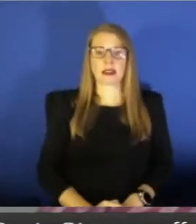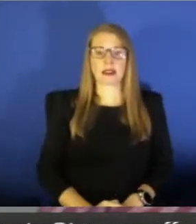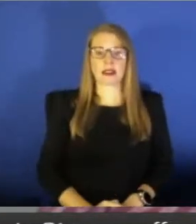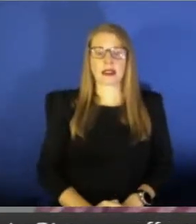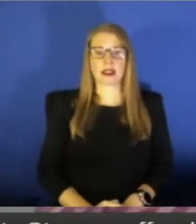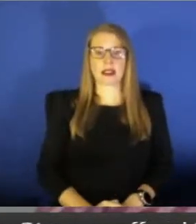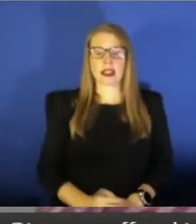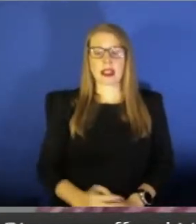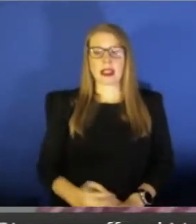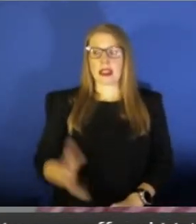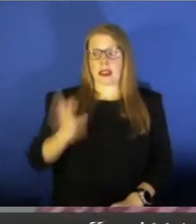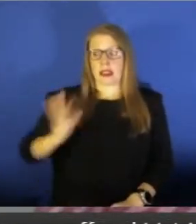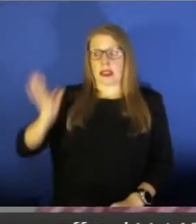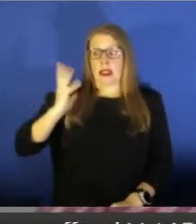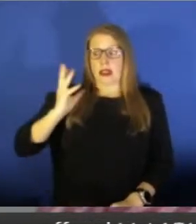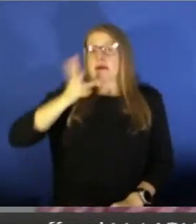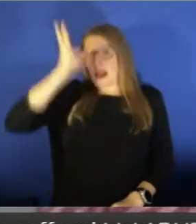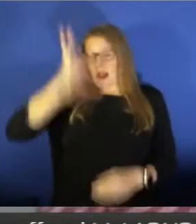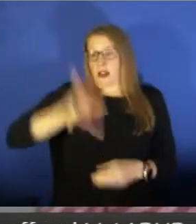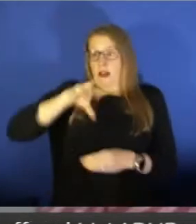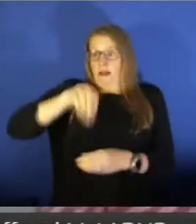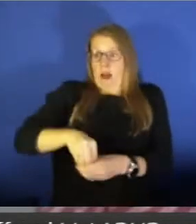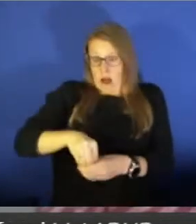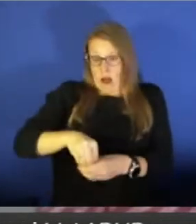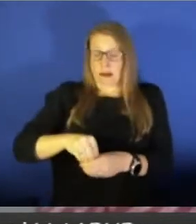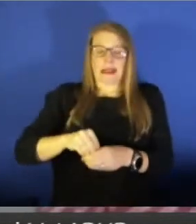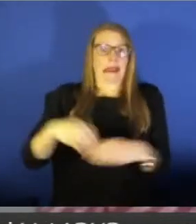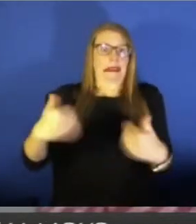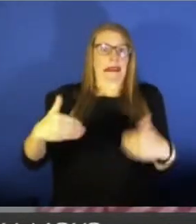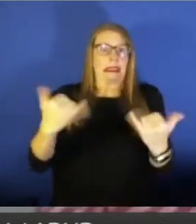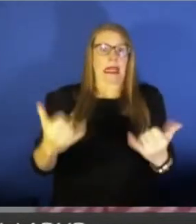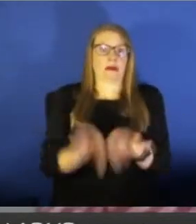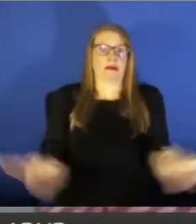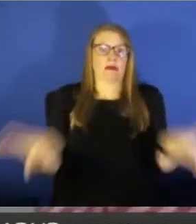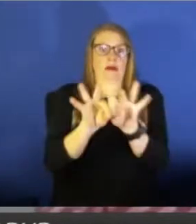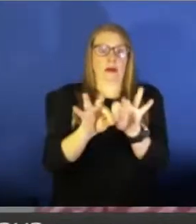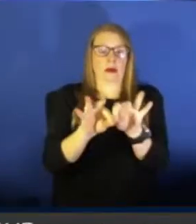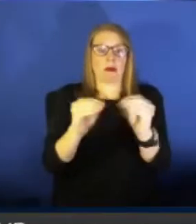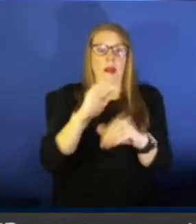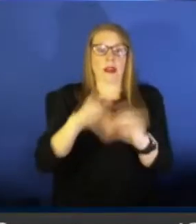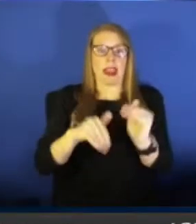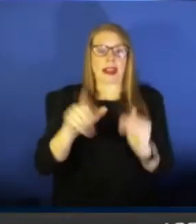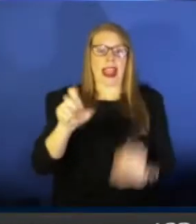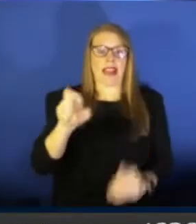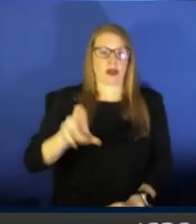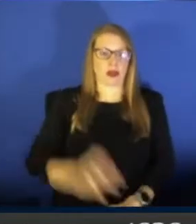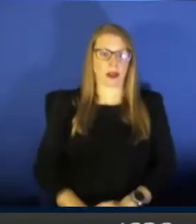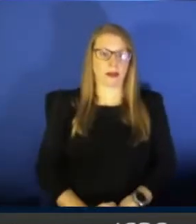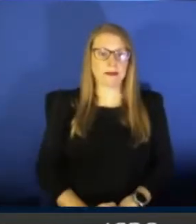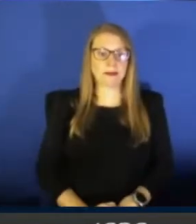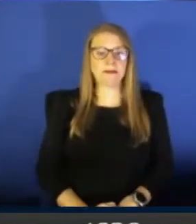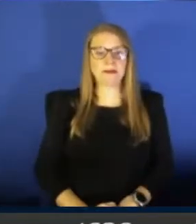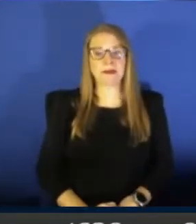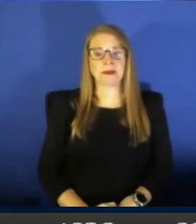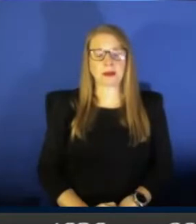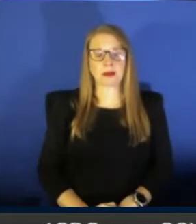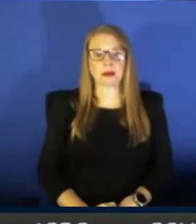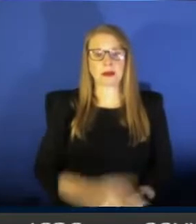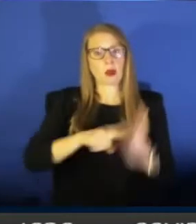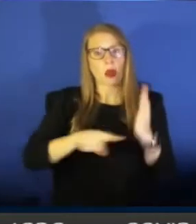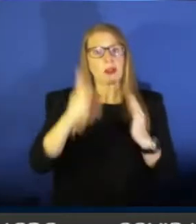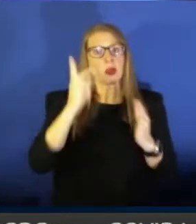it in with the nurse. But it comes back to, and I don't mean to sound crass in it, but it comes back into parents need